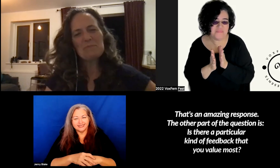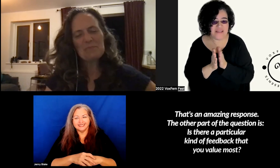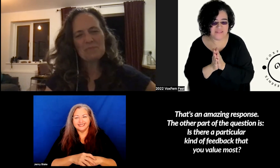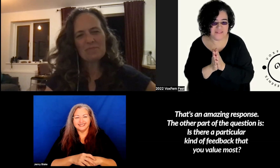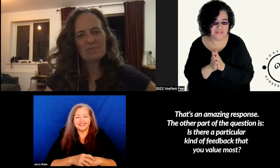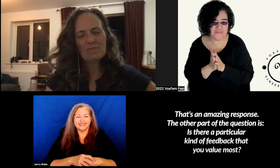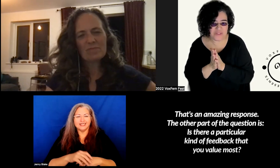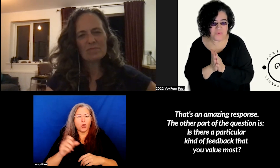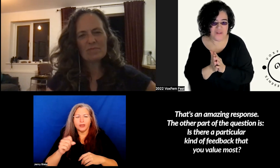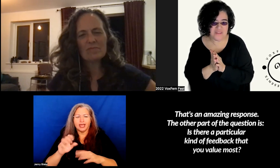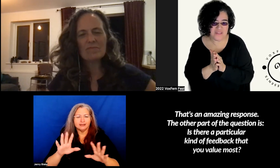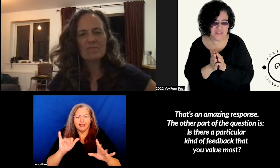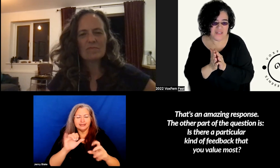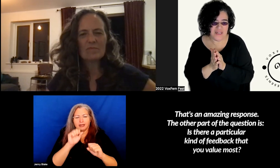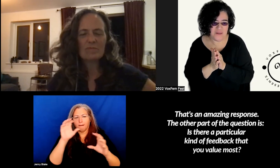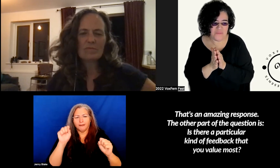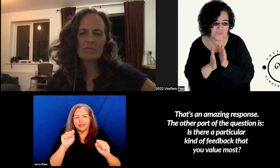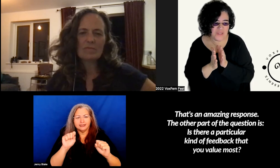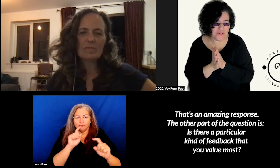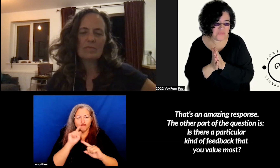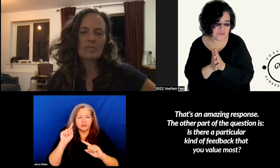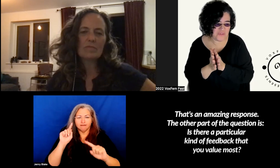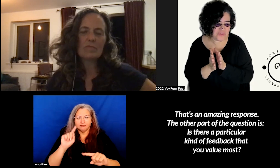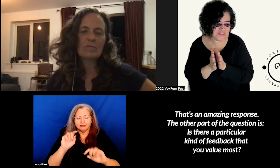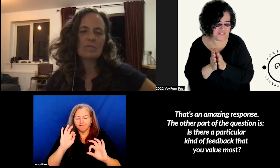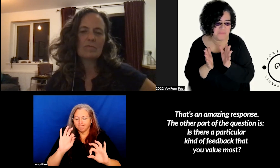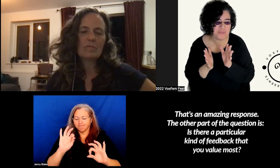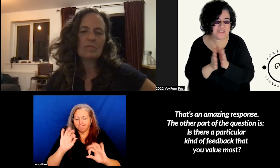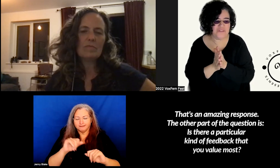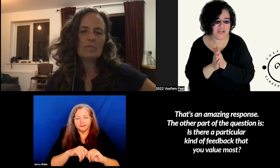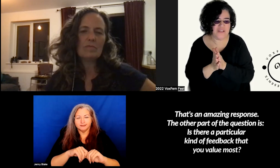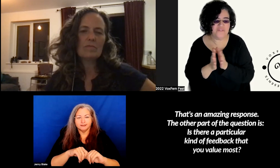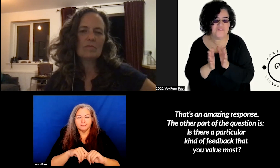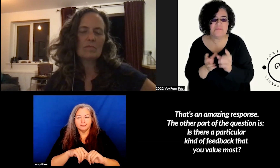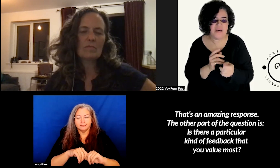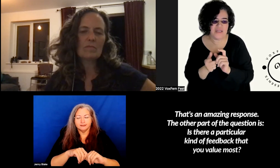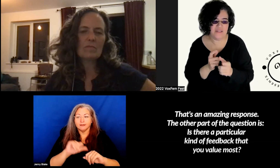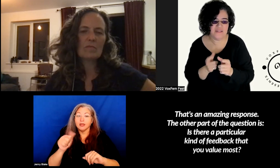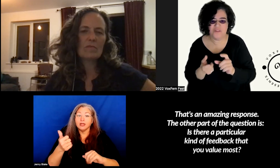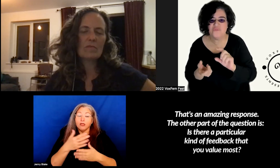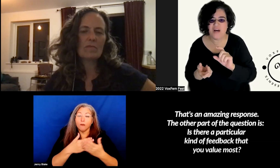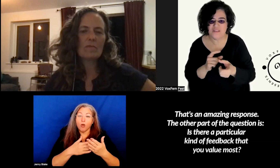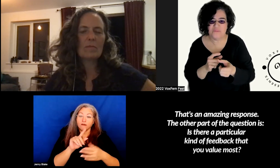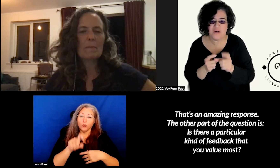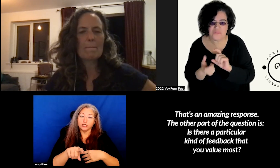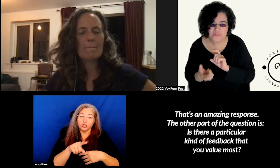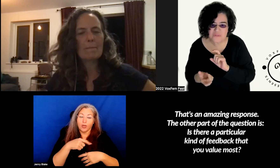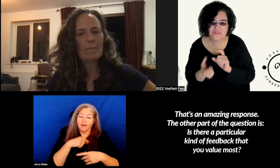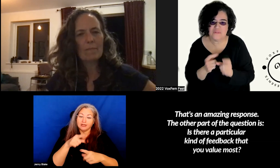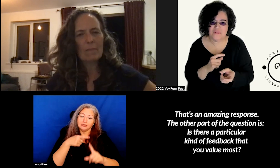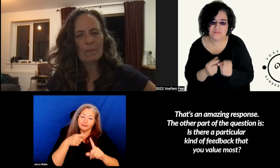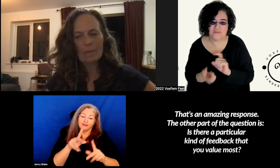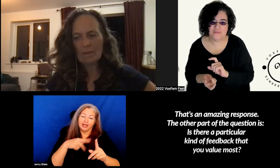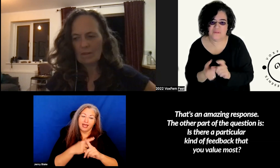that's amazing response. The other part of the question is there a particular kind of feedback that you value most?